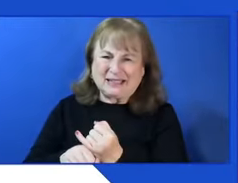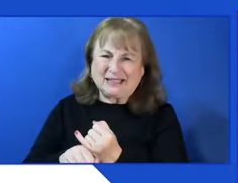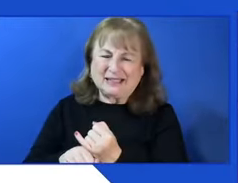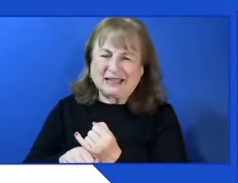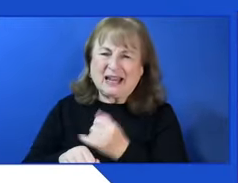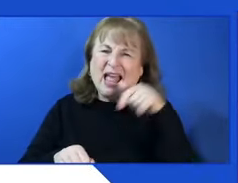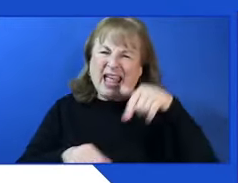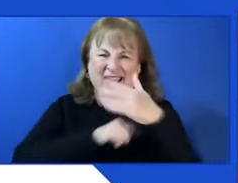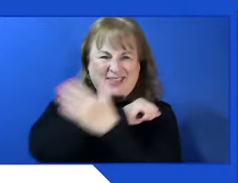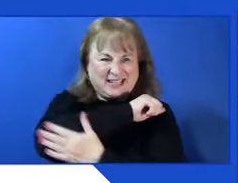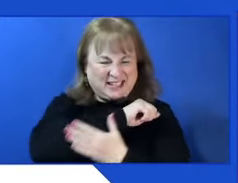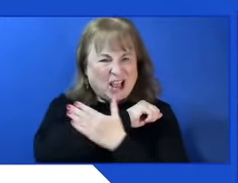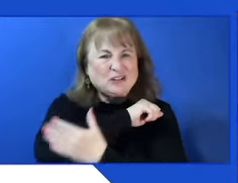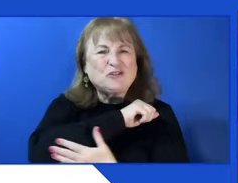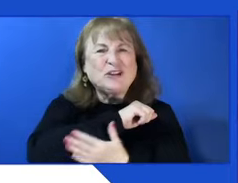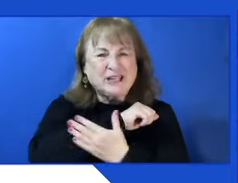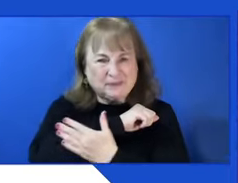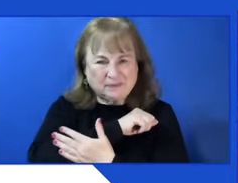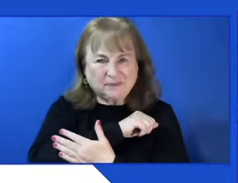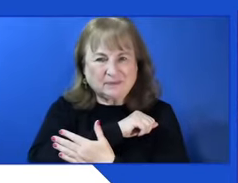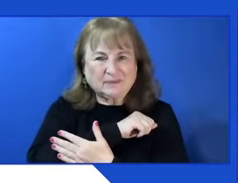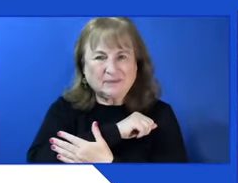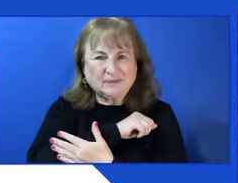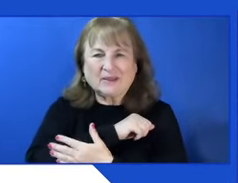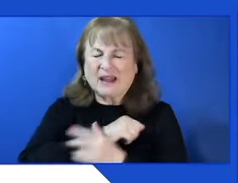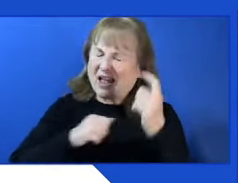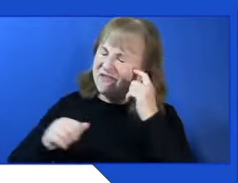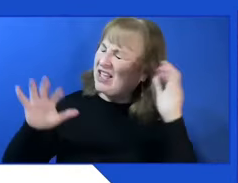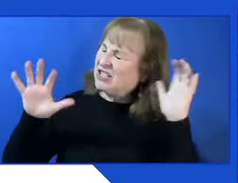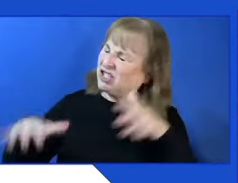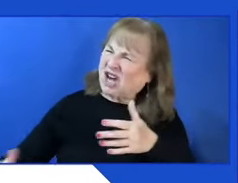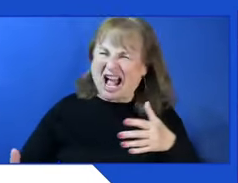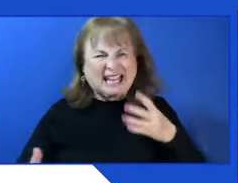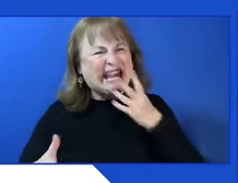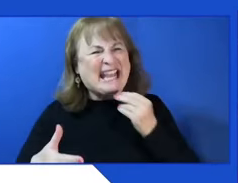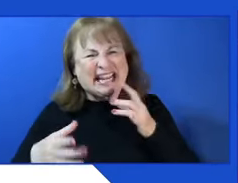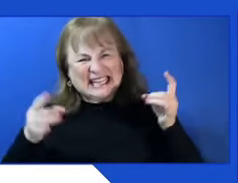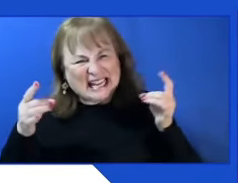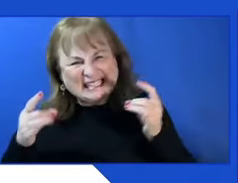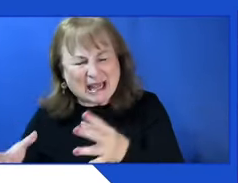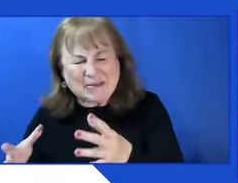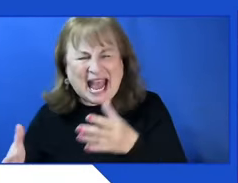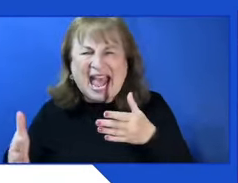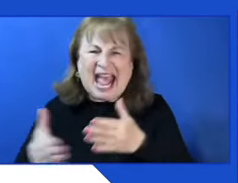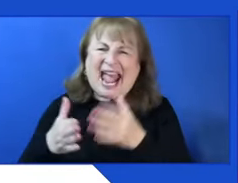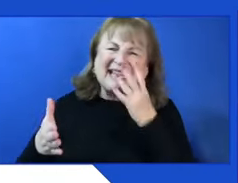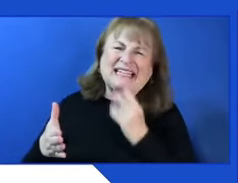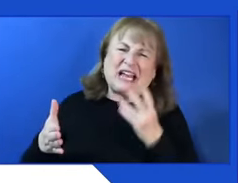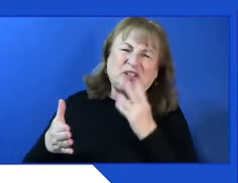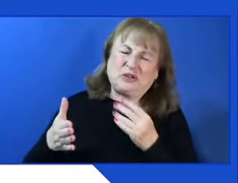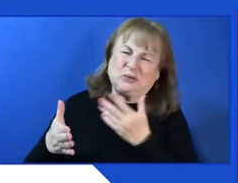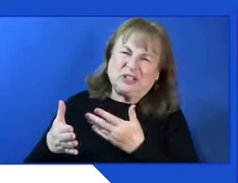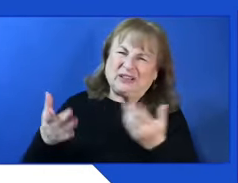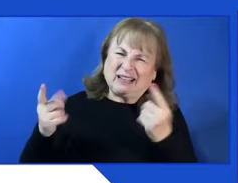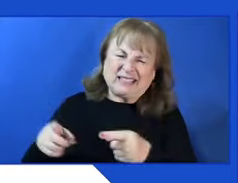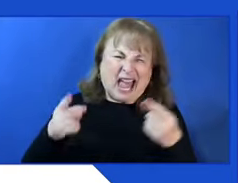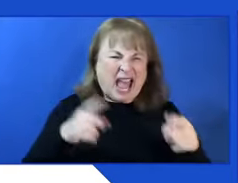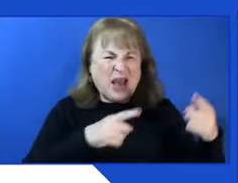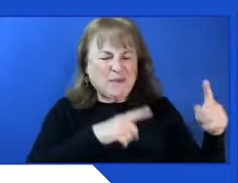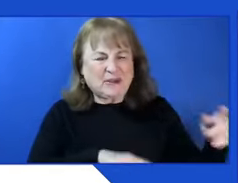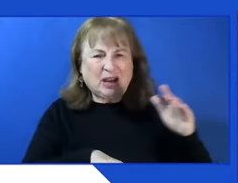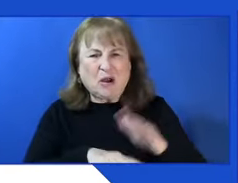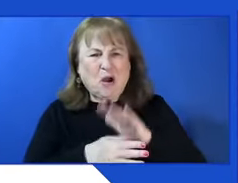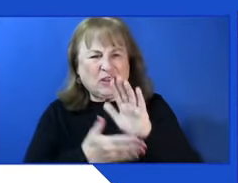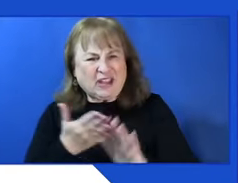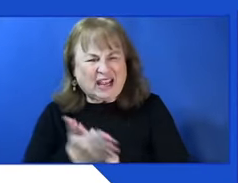this country. The shocking anti-Semitism, the anti-Jewishness that's taking place here on the